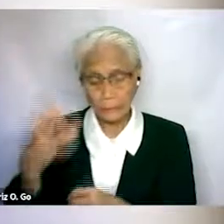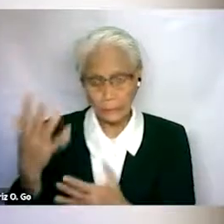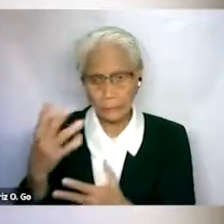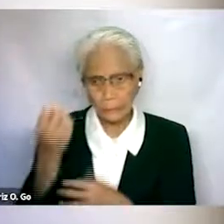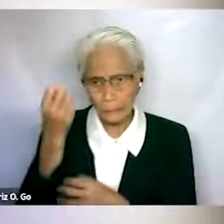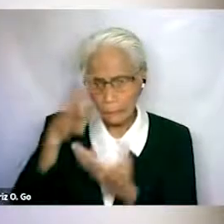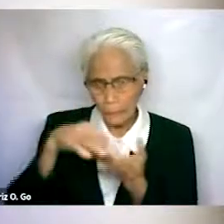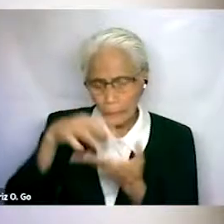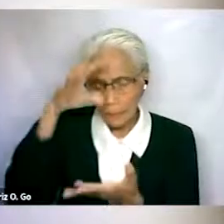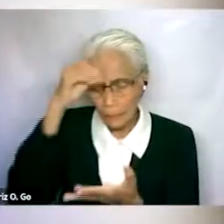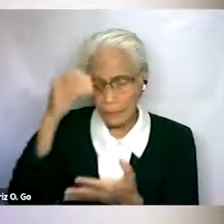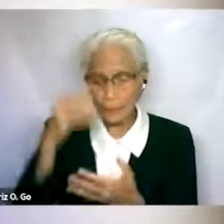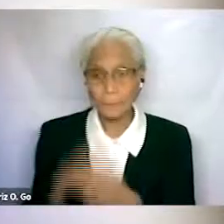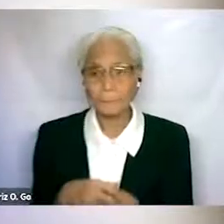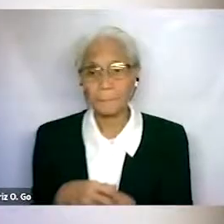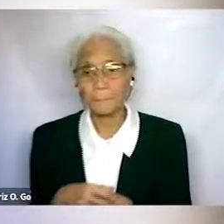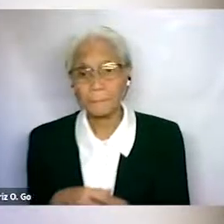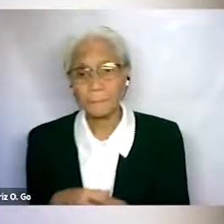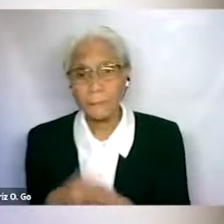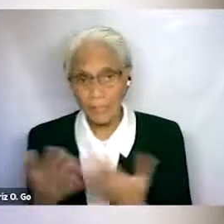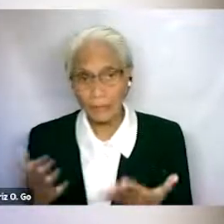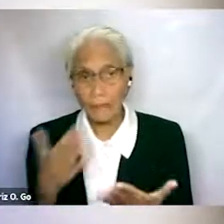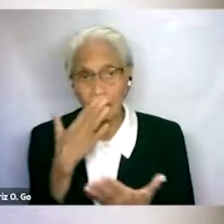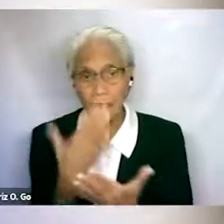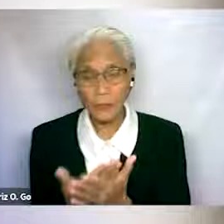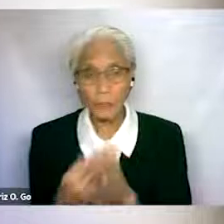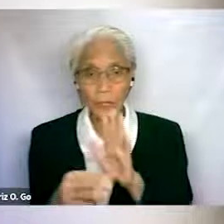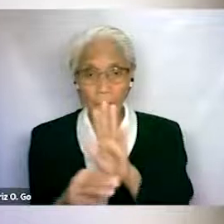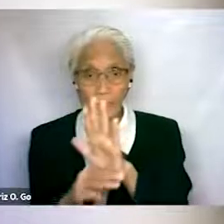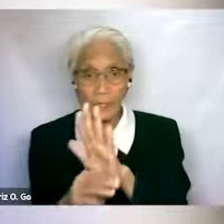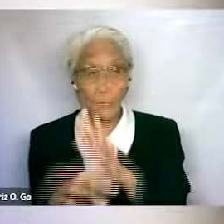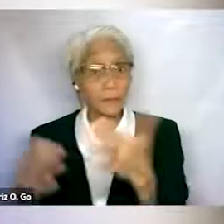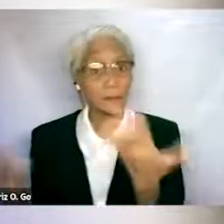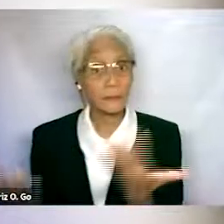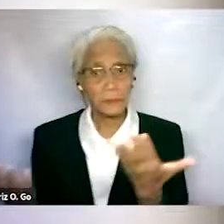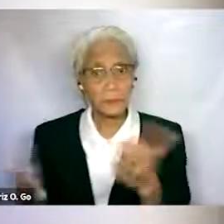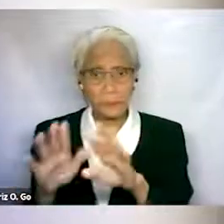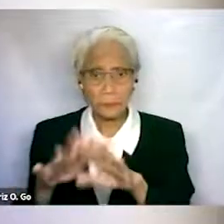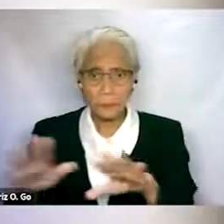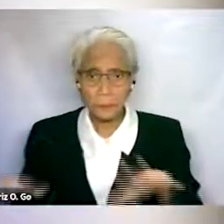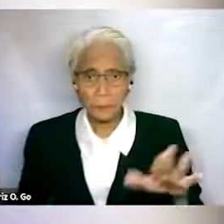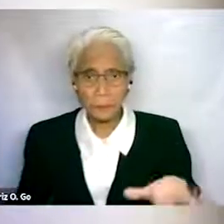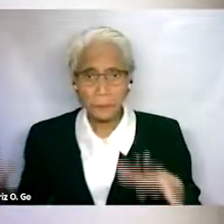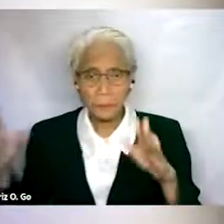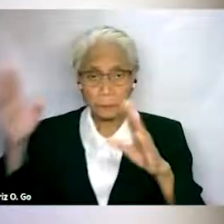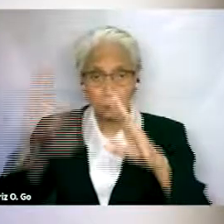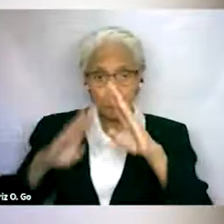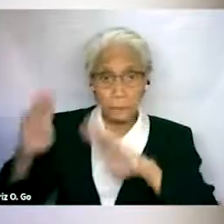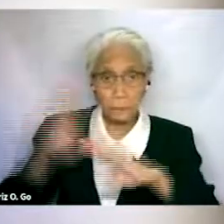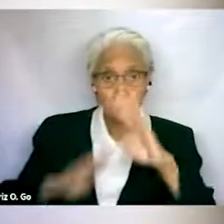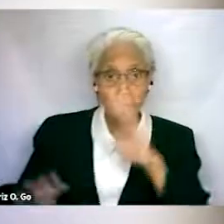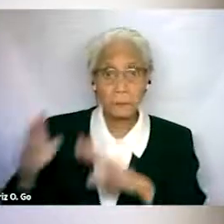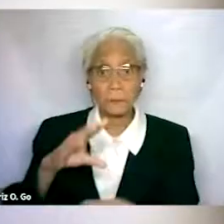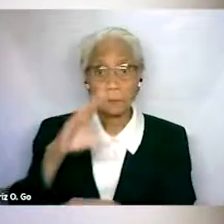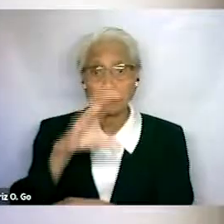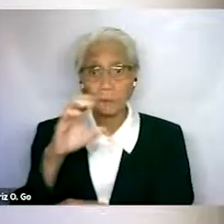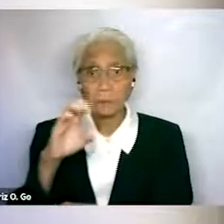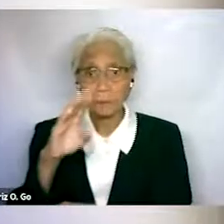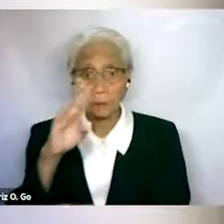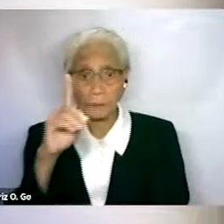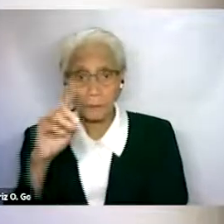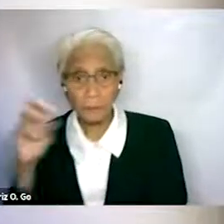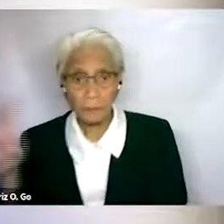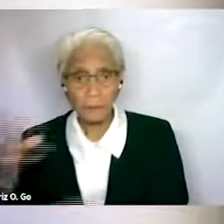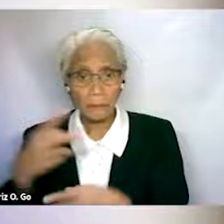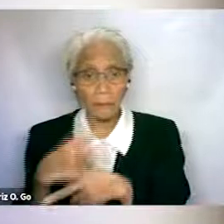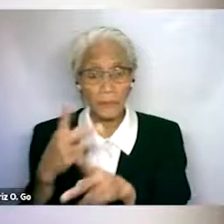address and remedy and create formative actions and temporary special measures to address that. It's also important to conduct inter-treaty